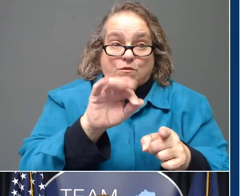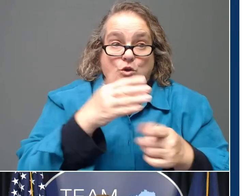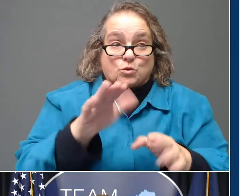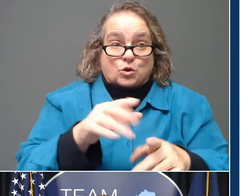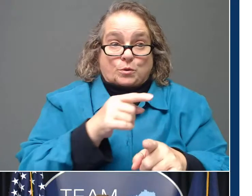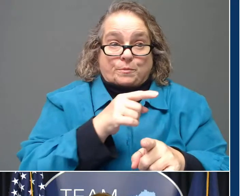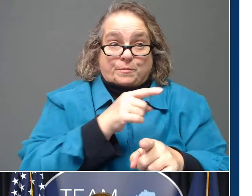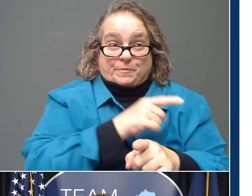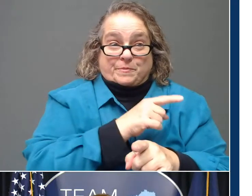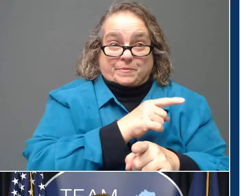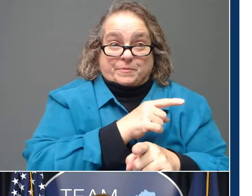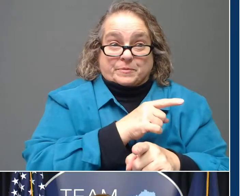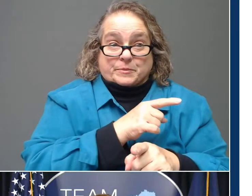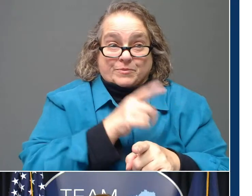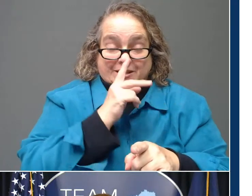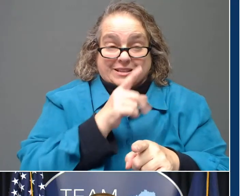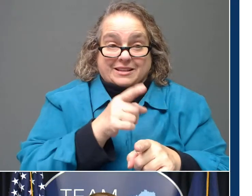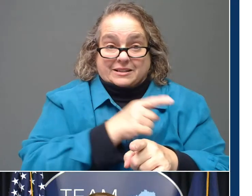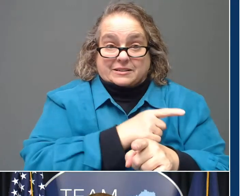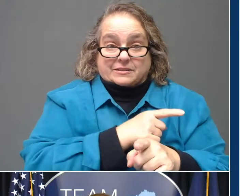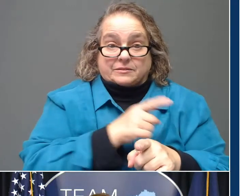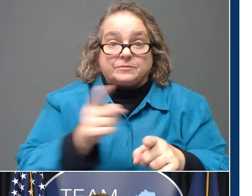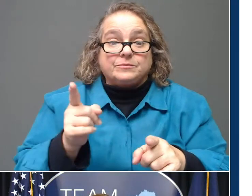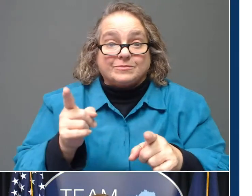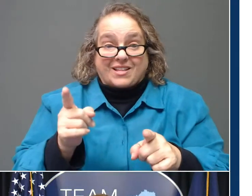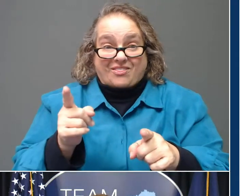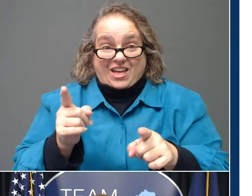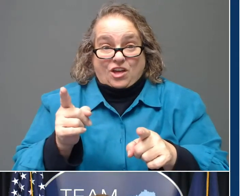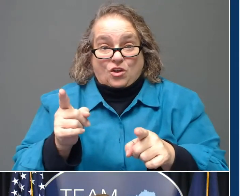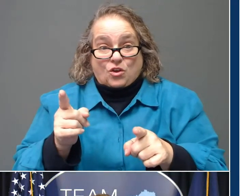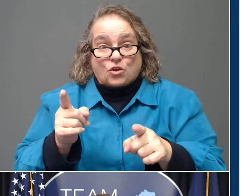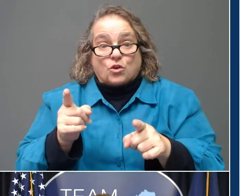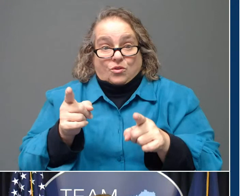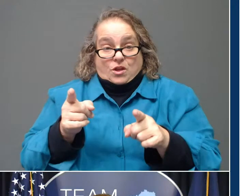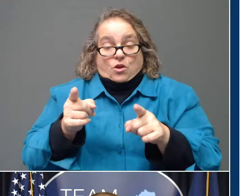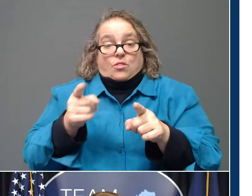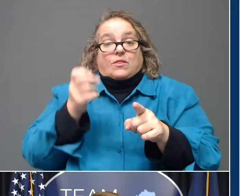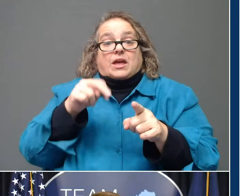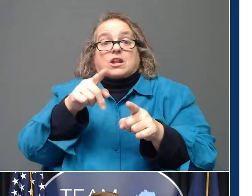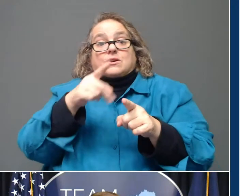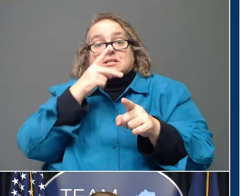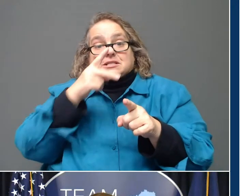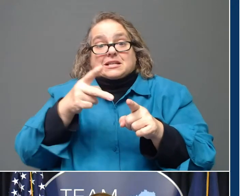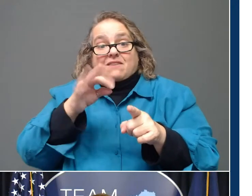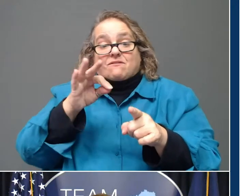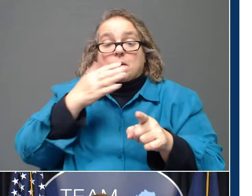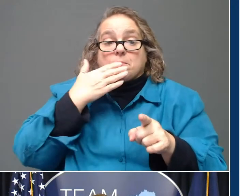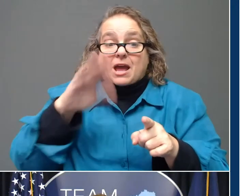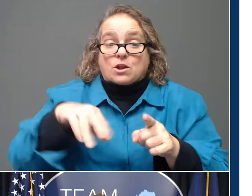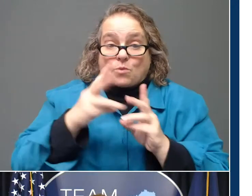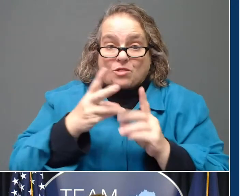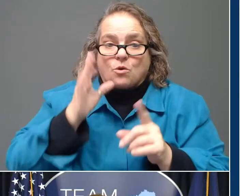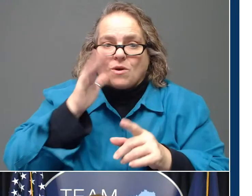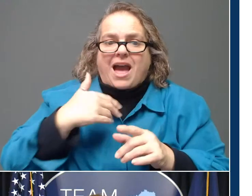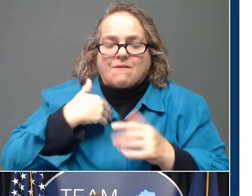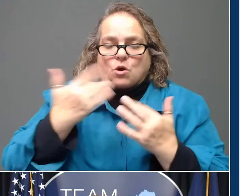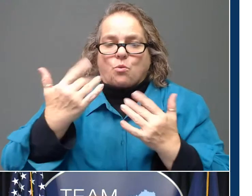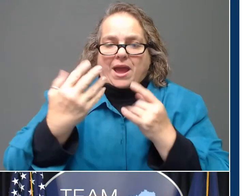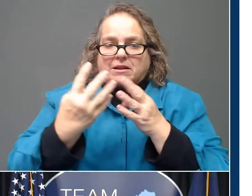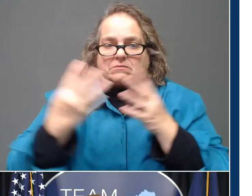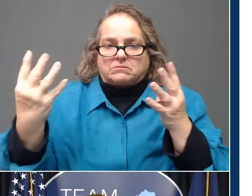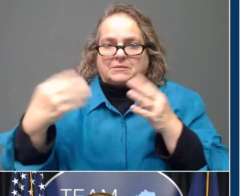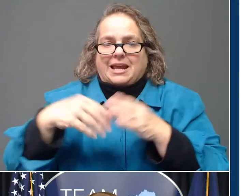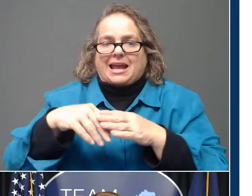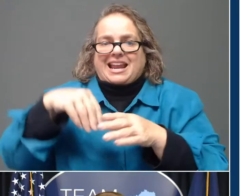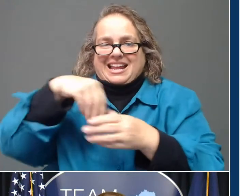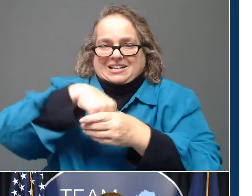weather, there will be a socially distanced line in the indoor hallway outside the entrance to the vaccination area. Now, once you get